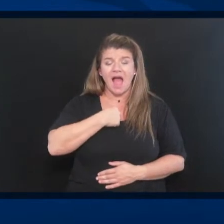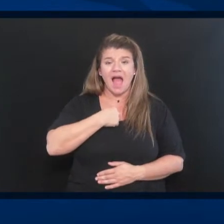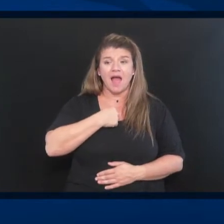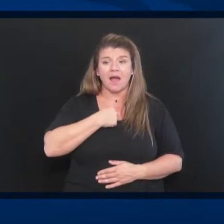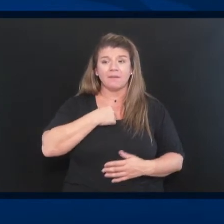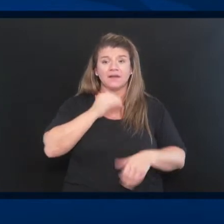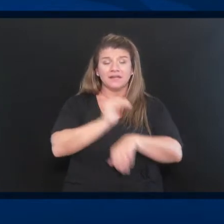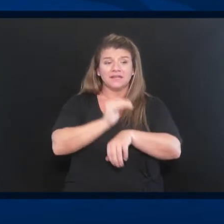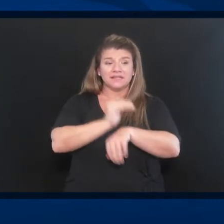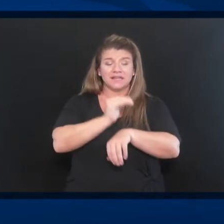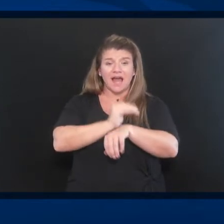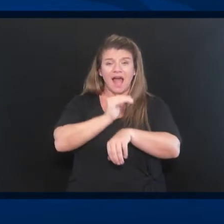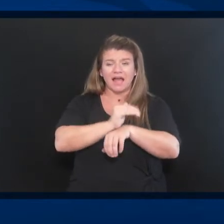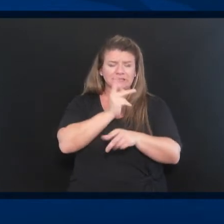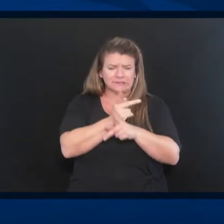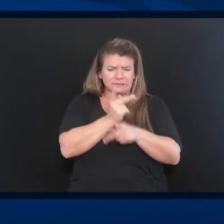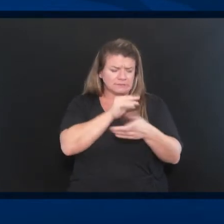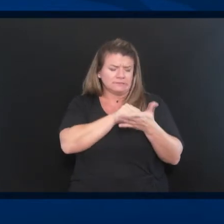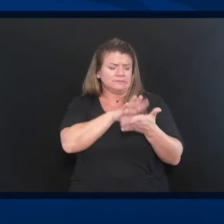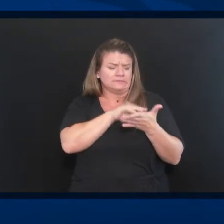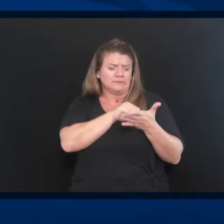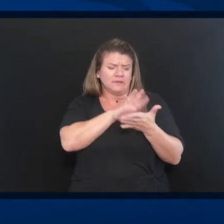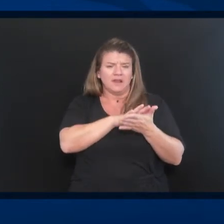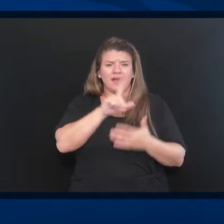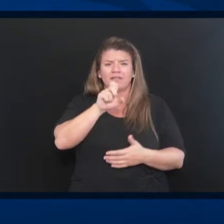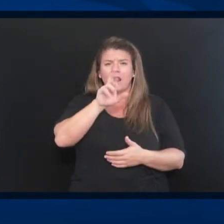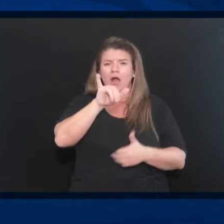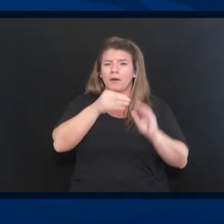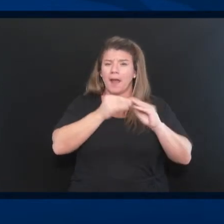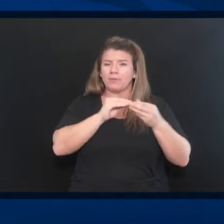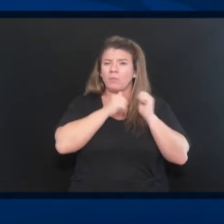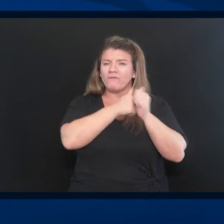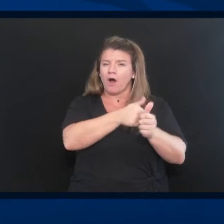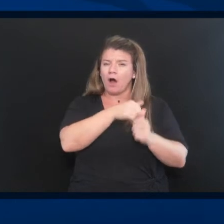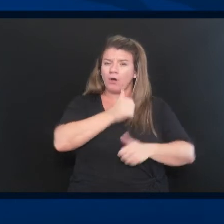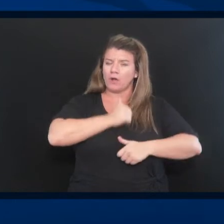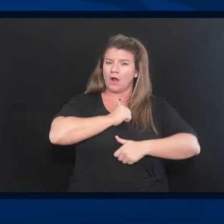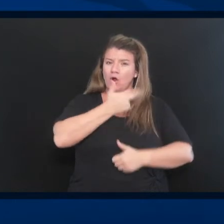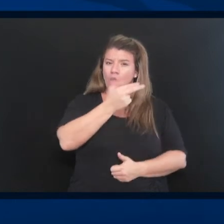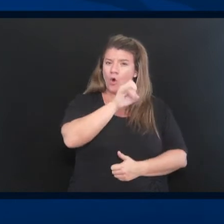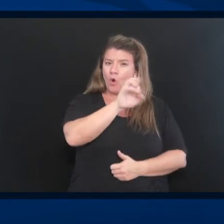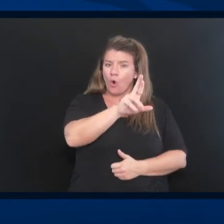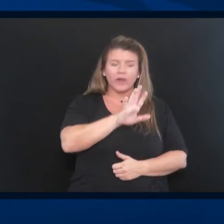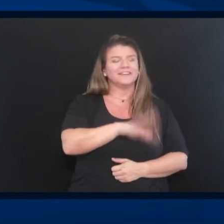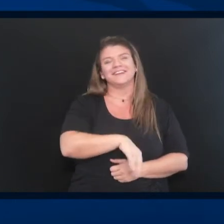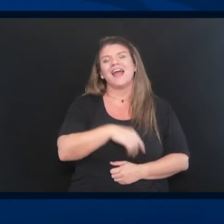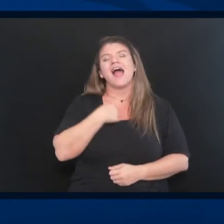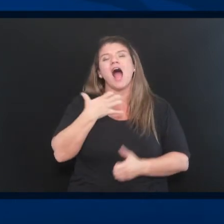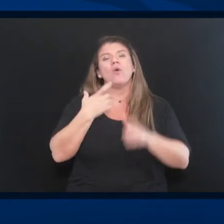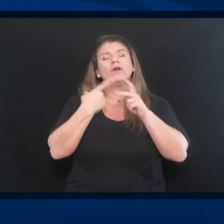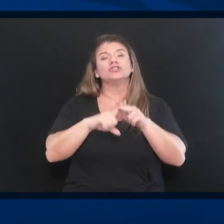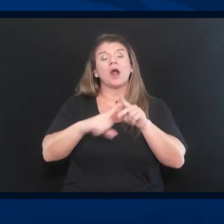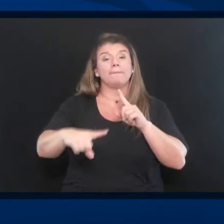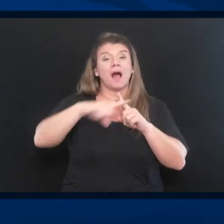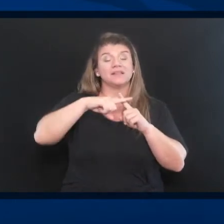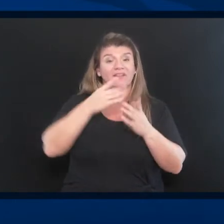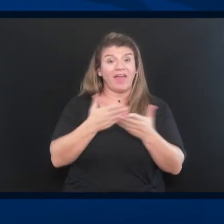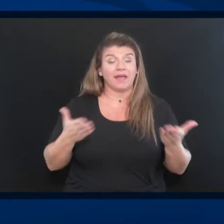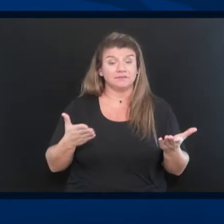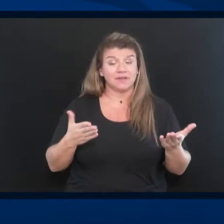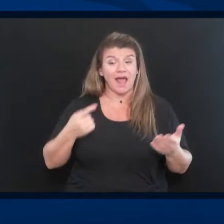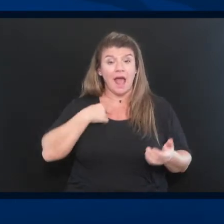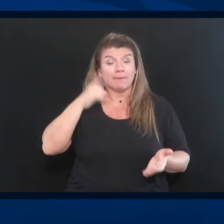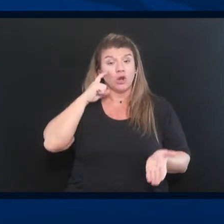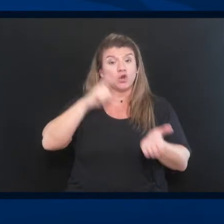lottery numbers. The real question, though, is I want to start off the week on a positive note. I've been noticing that